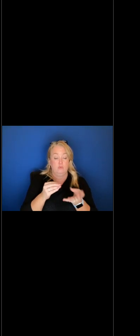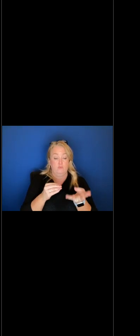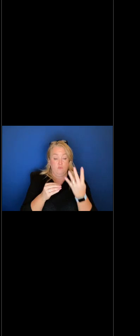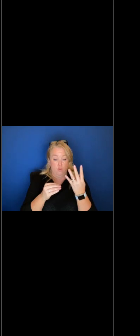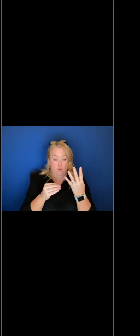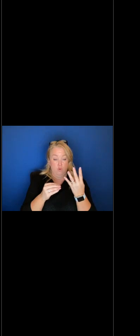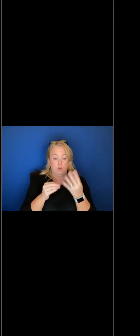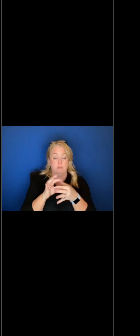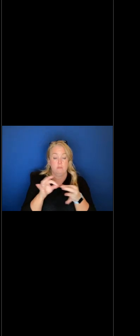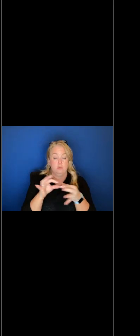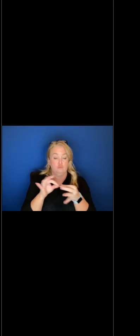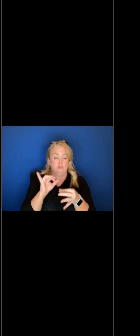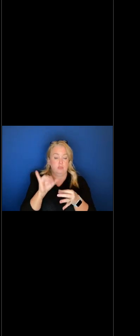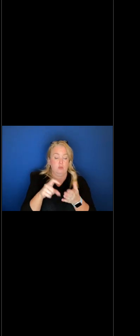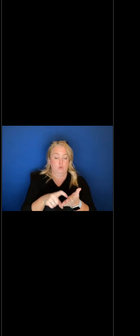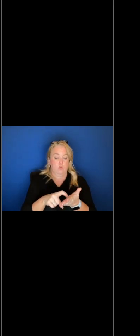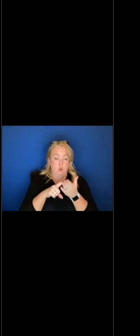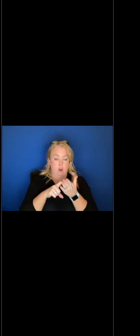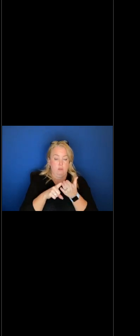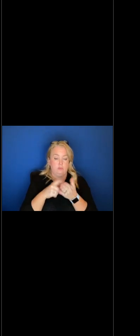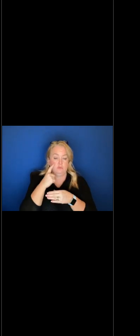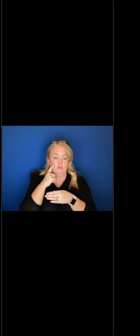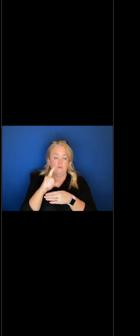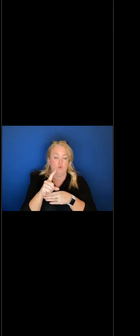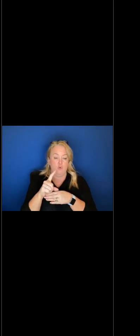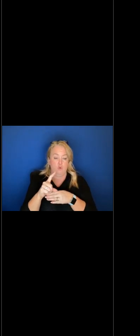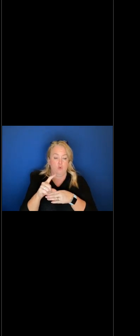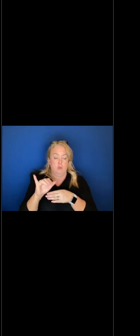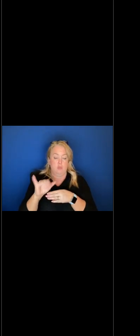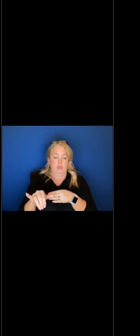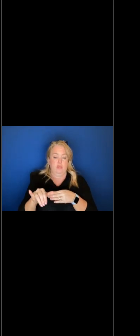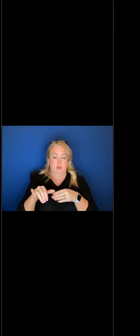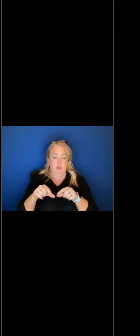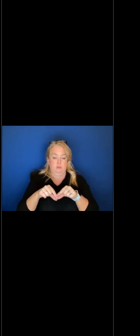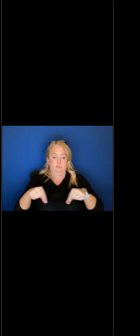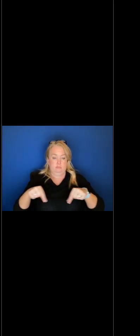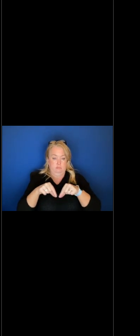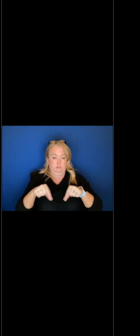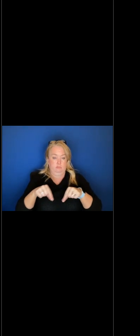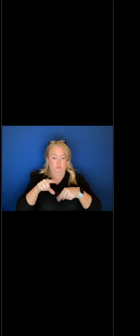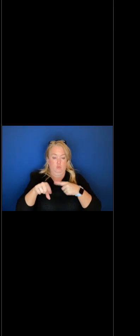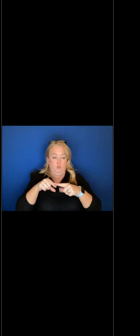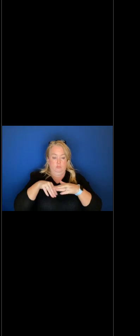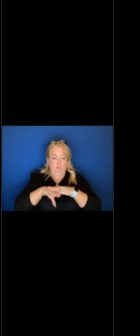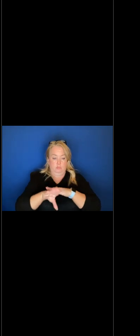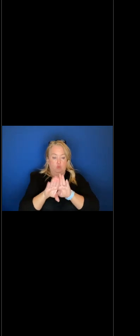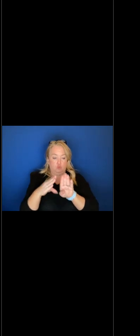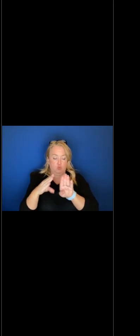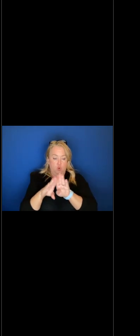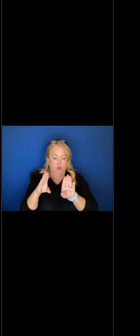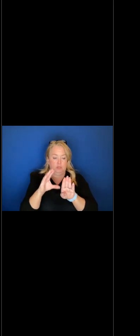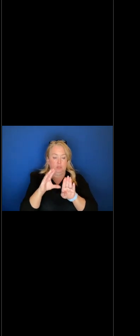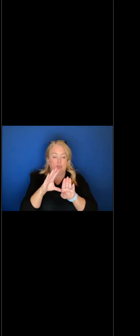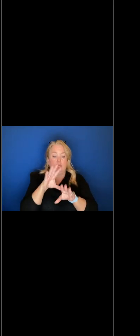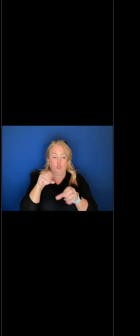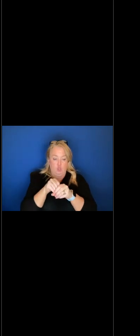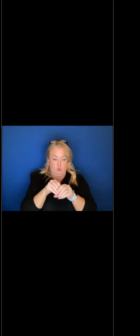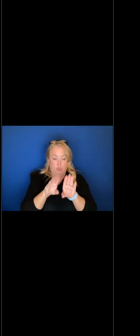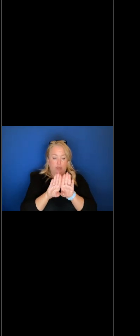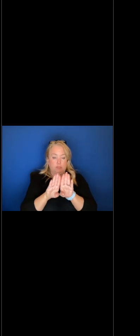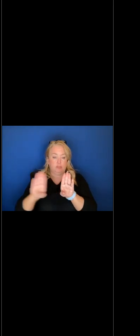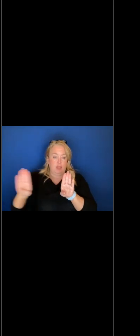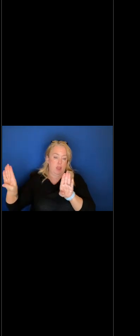Fair Housing Act Requirement 4 addresses the requirements for thresholds at doors,